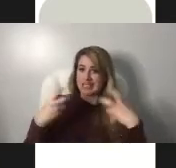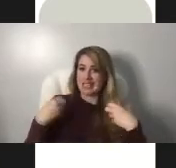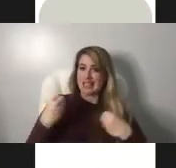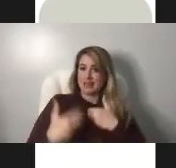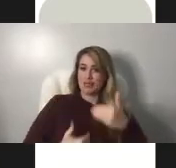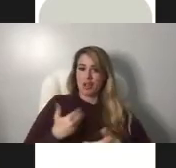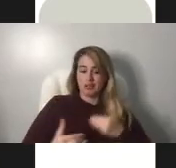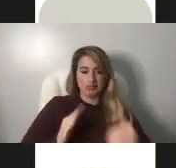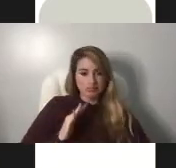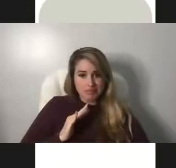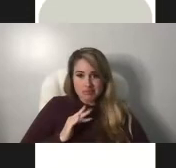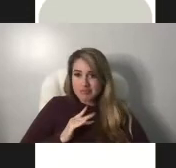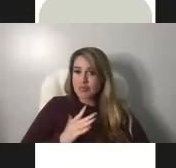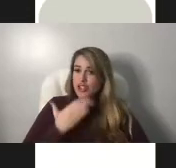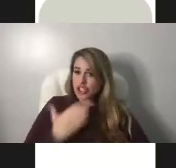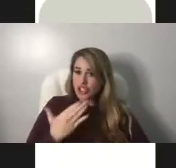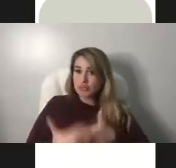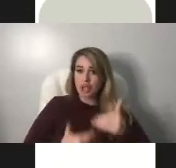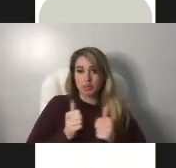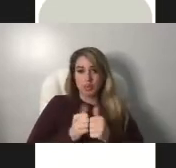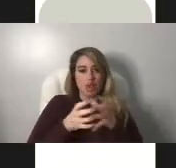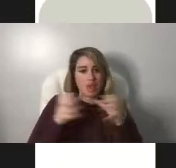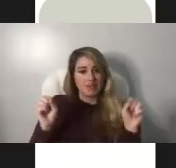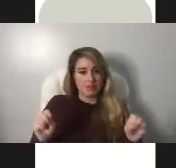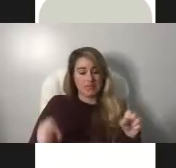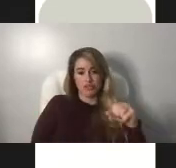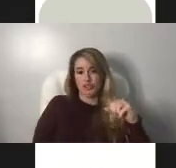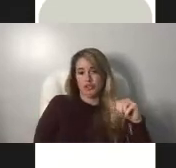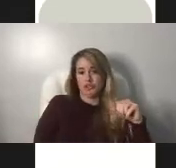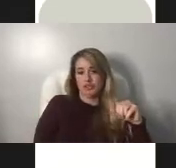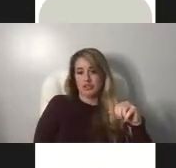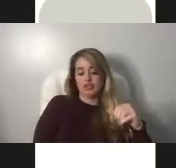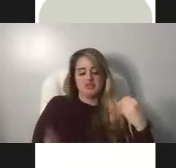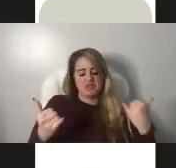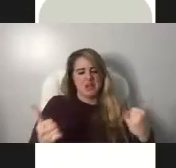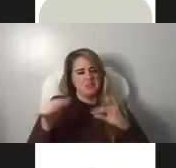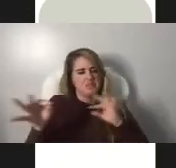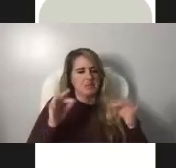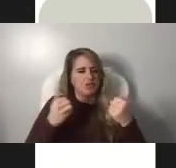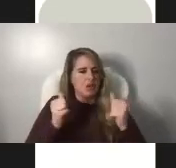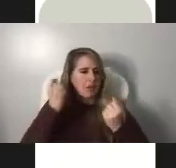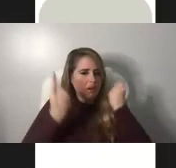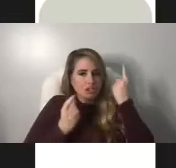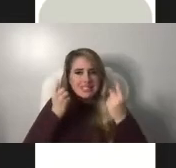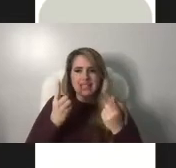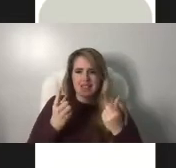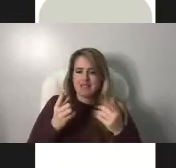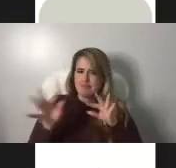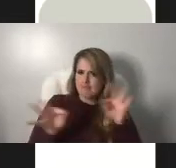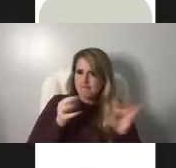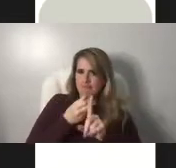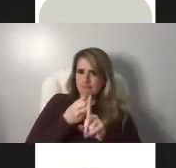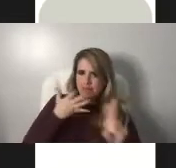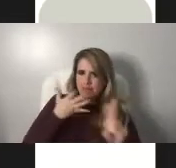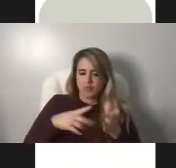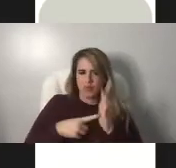this is a phenomenal concept with enormous potential. Let's try to understand it and break it down and sort of unpack it piece by piece and see